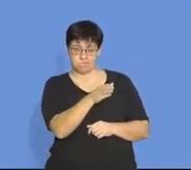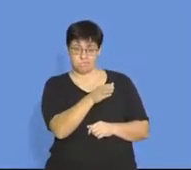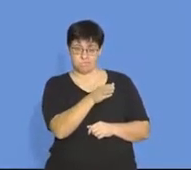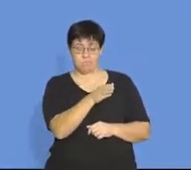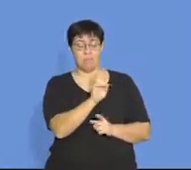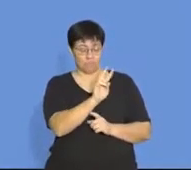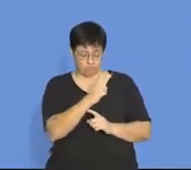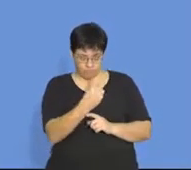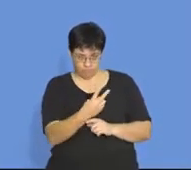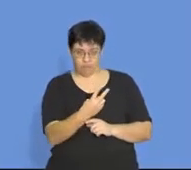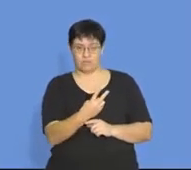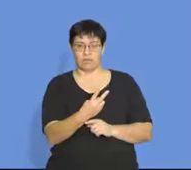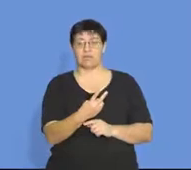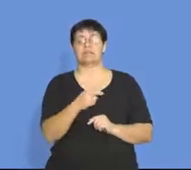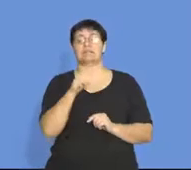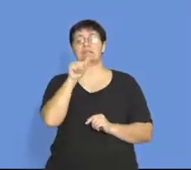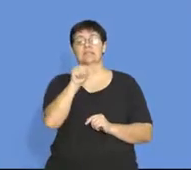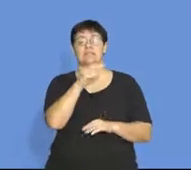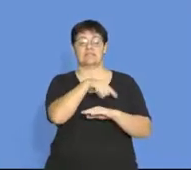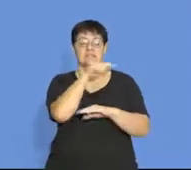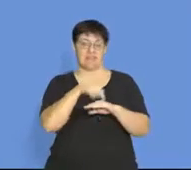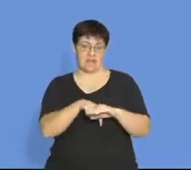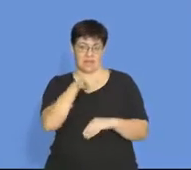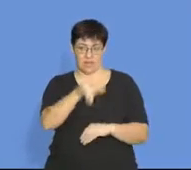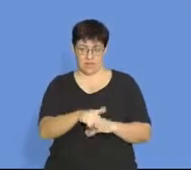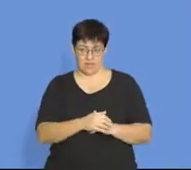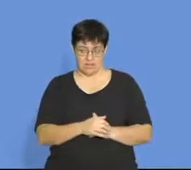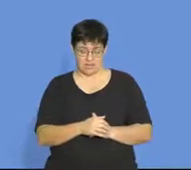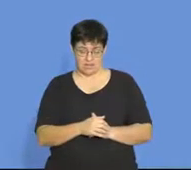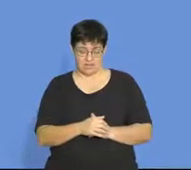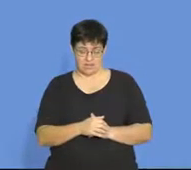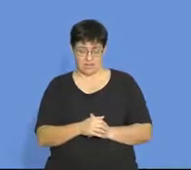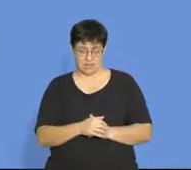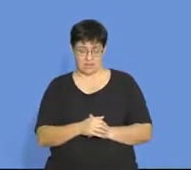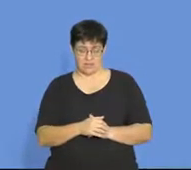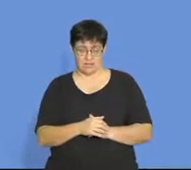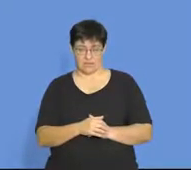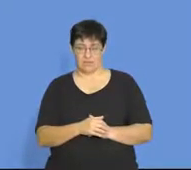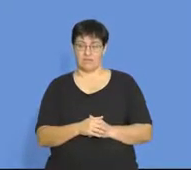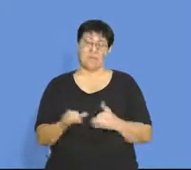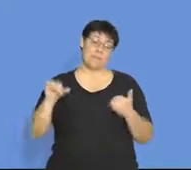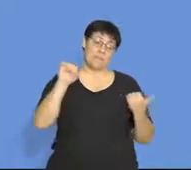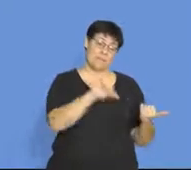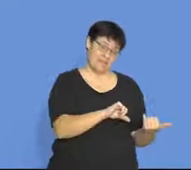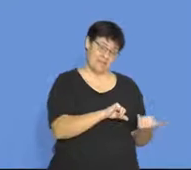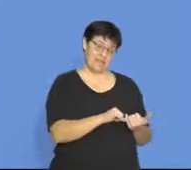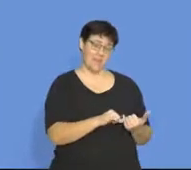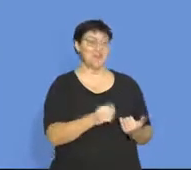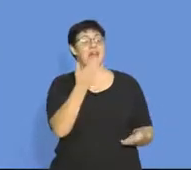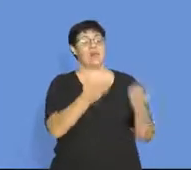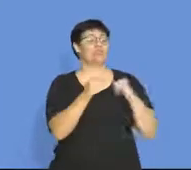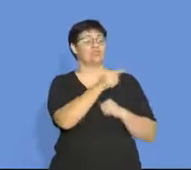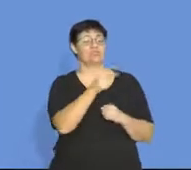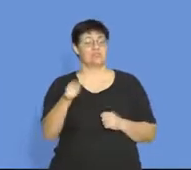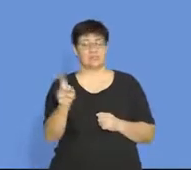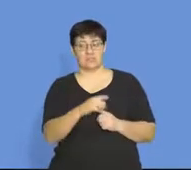I must replace it by 6 divided by y. So remember, if I go back to what my